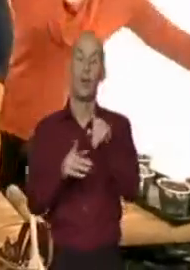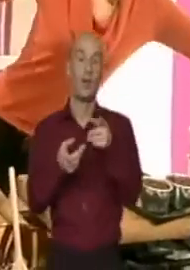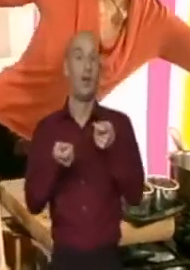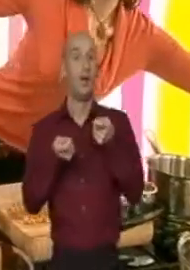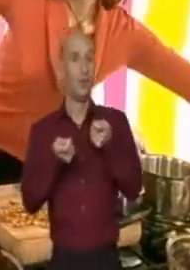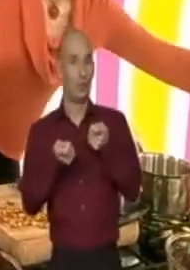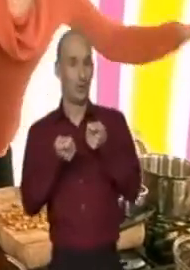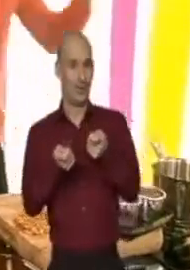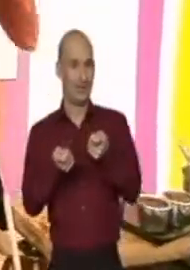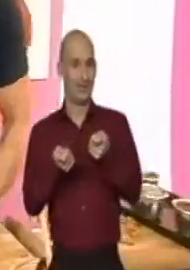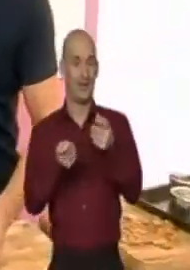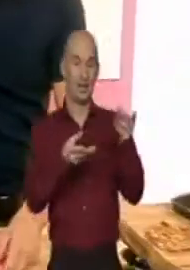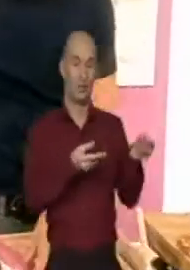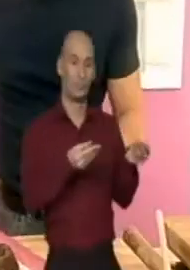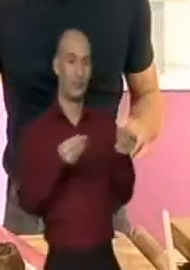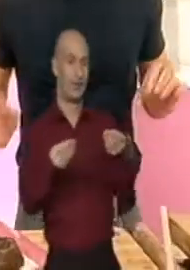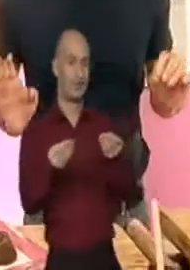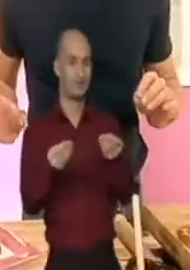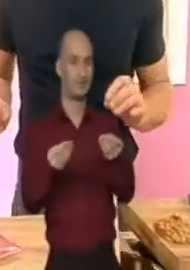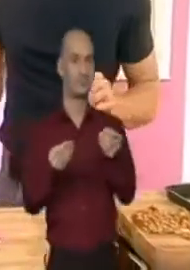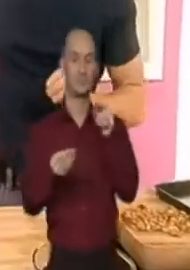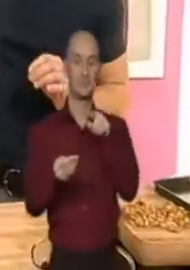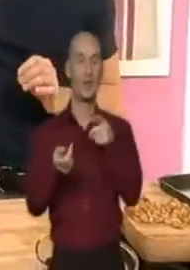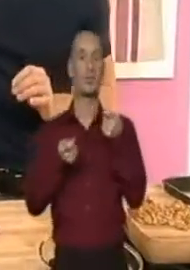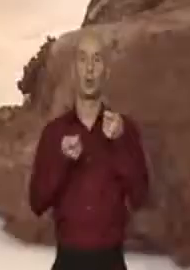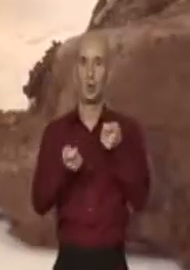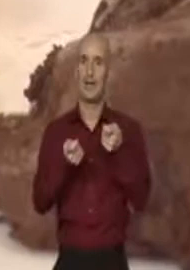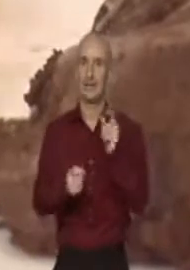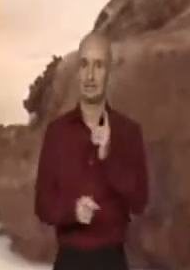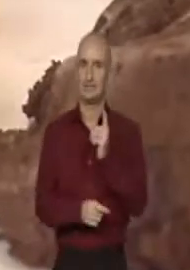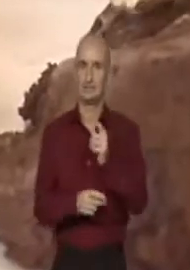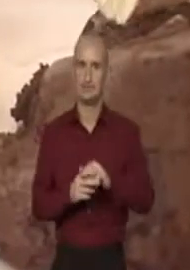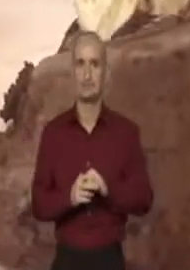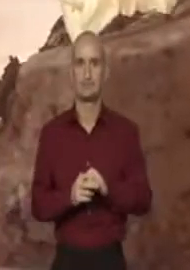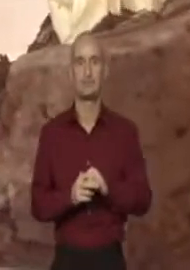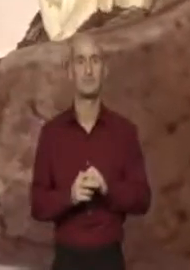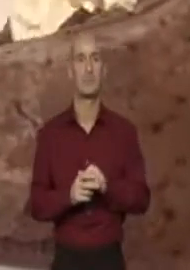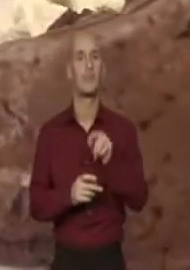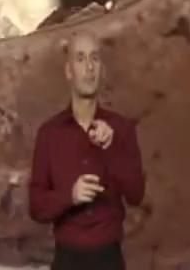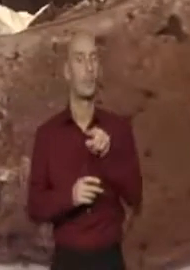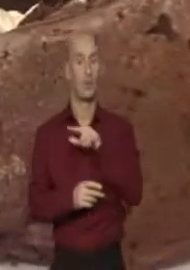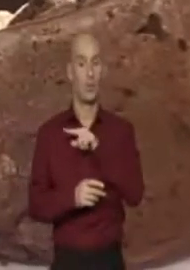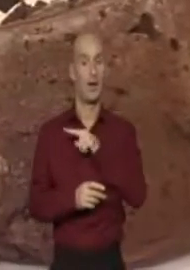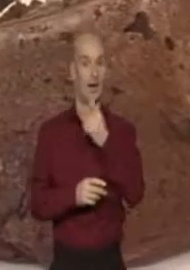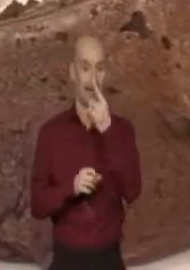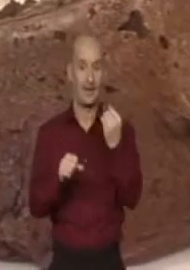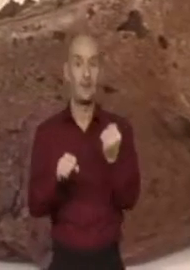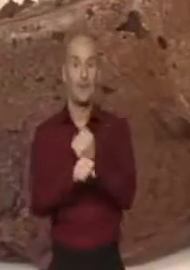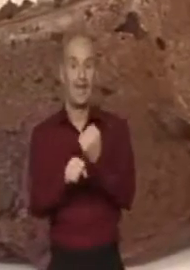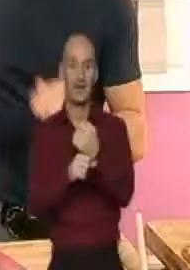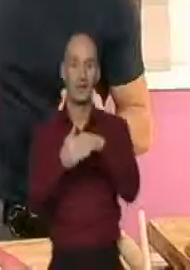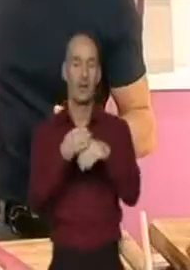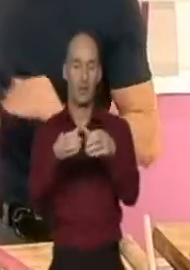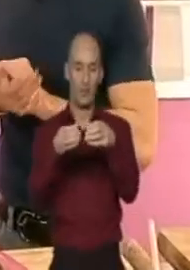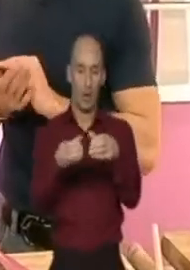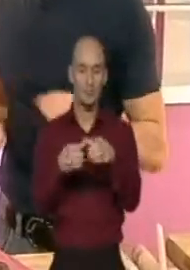Let me bring you this put over. It's all in the cooking, okay? So the great thing about this is you can make this mix up, put it in the pots and